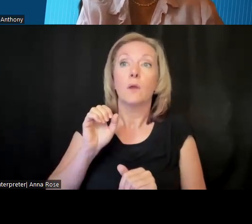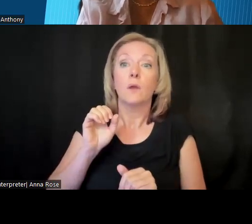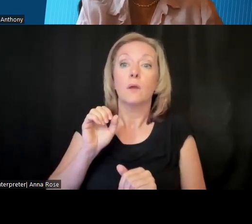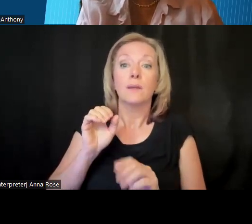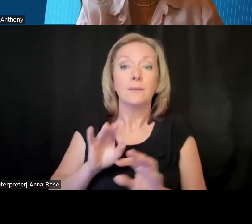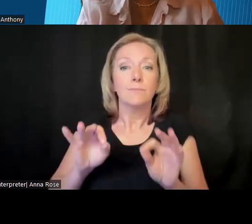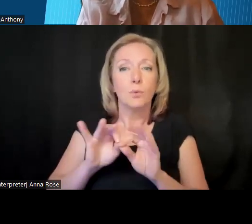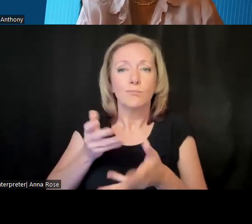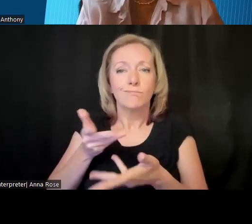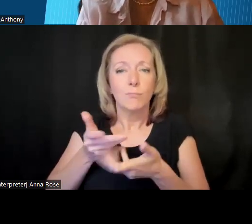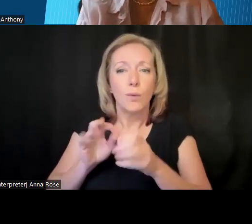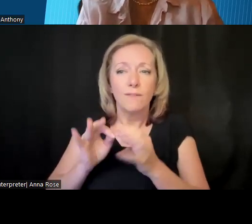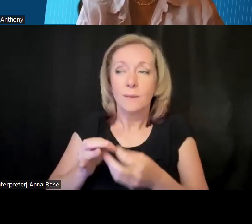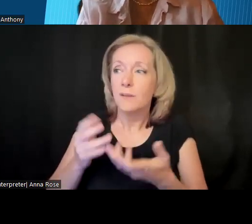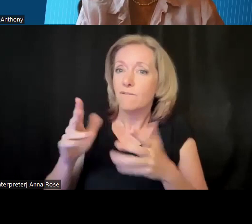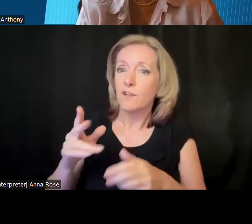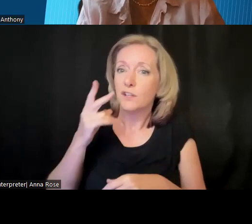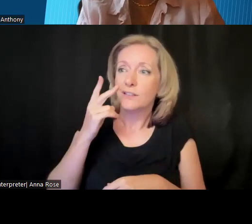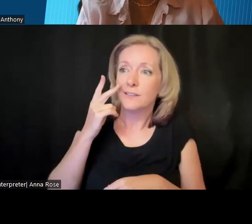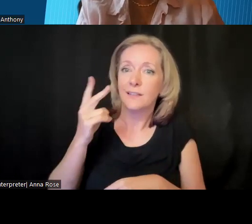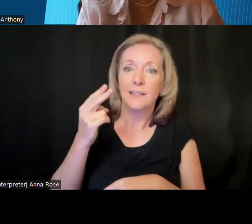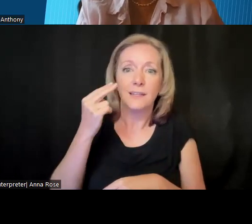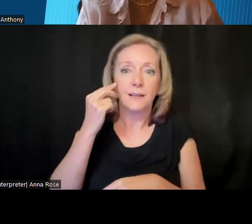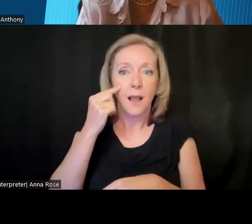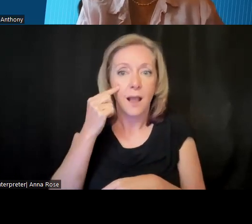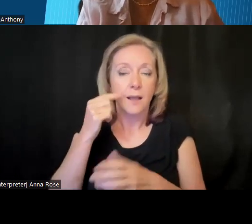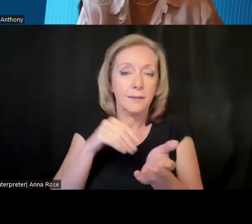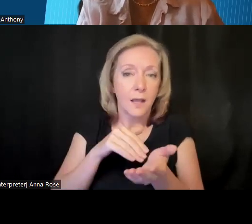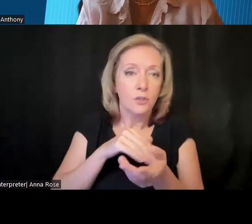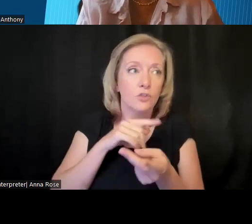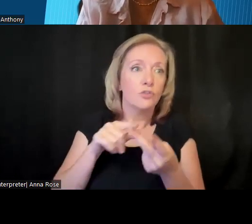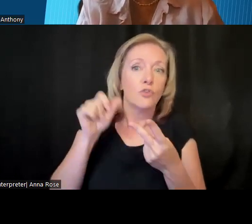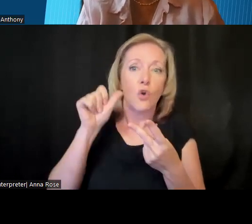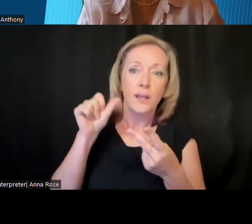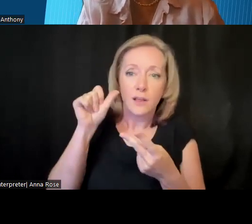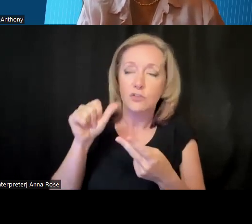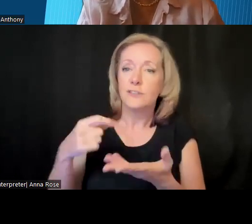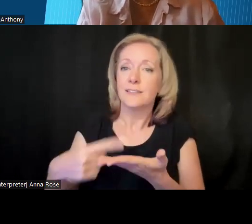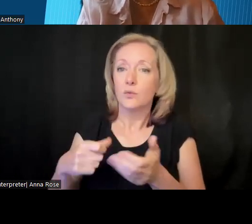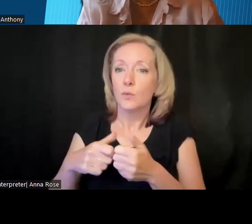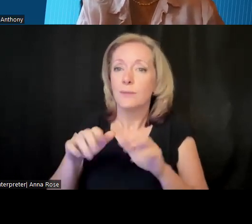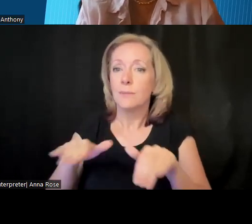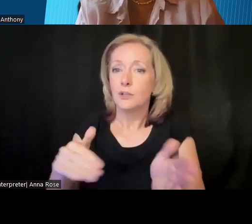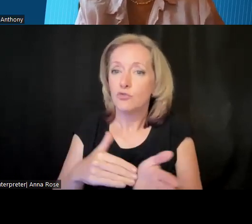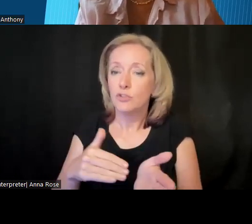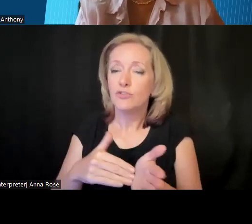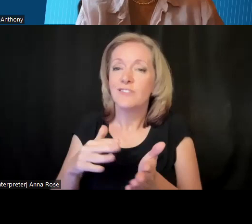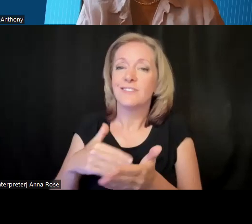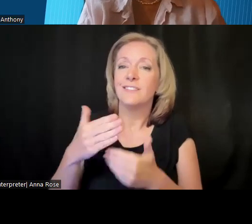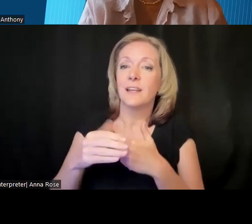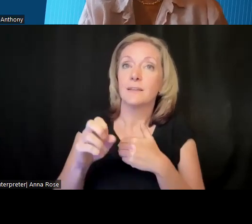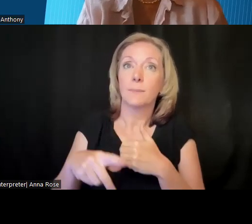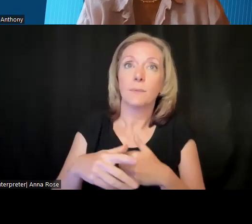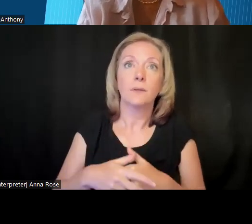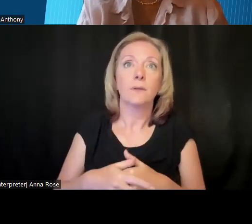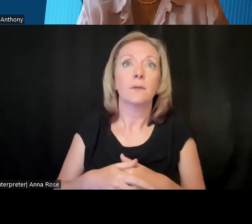eye doctor? Have they seen an audiologist? Have they talked to their pediatrician? What might be some next steps? So